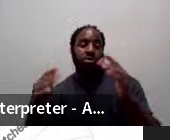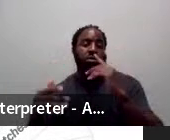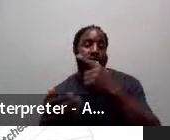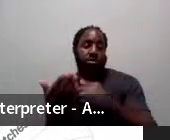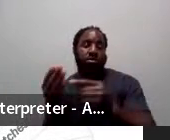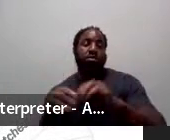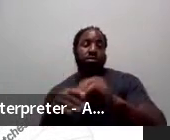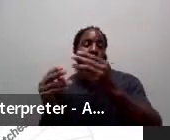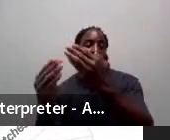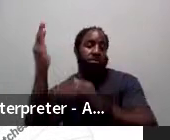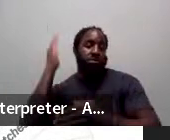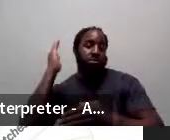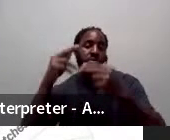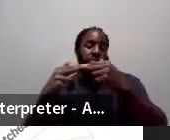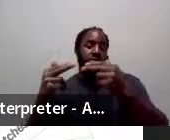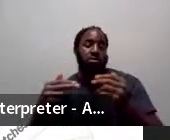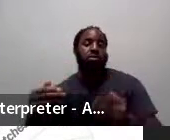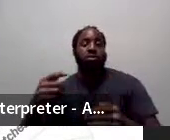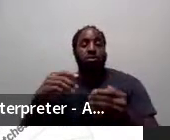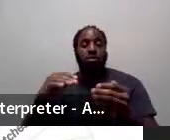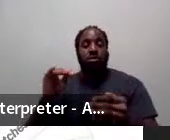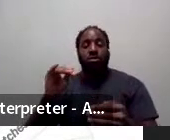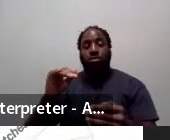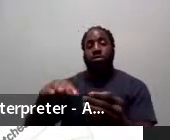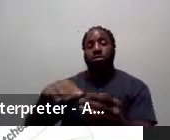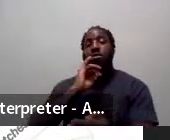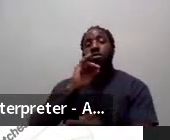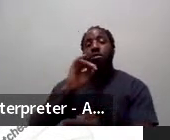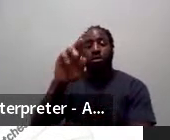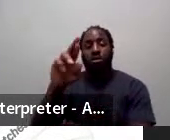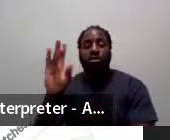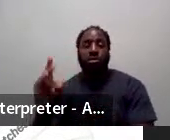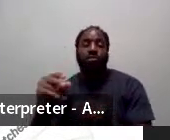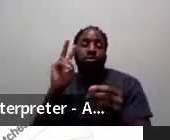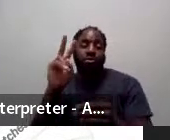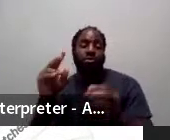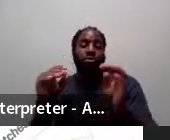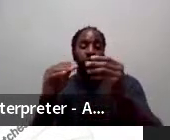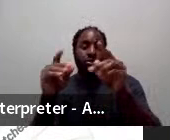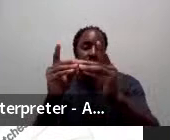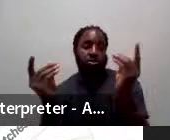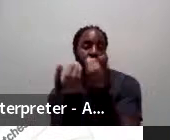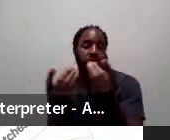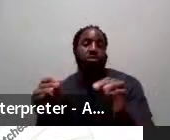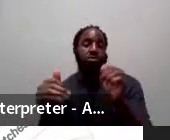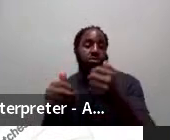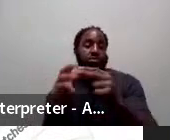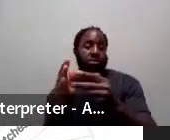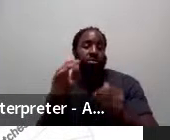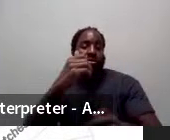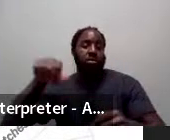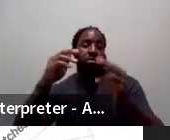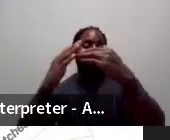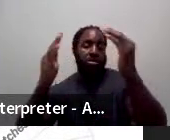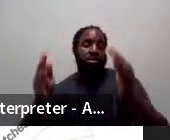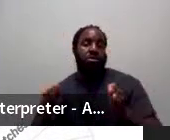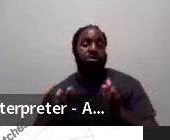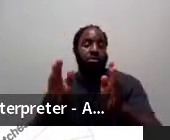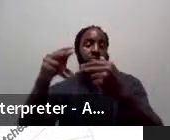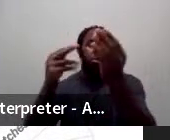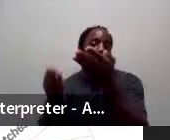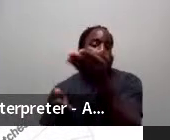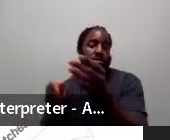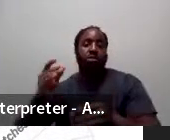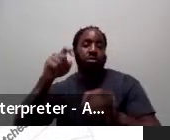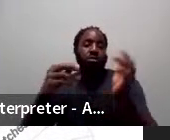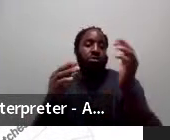slide, the residential equivalent here is an R7-2 district, which means that any housing built here would need to comply